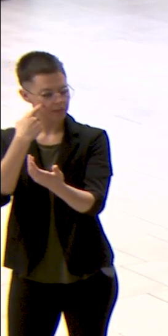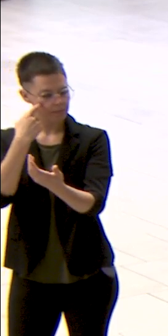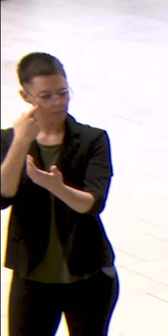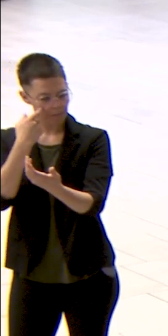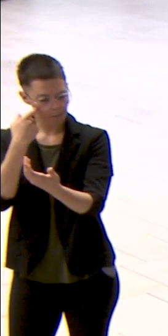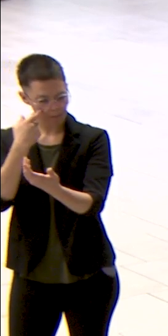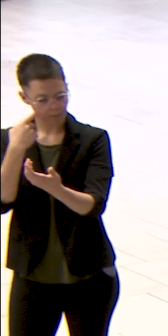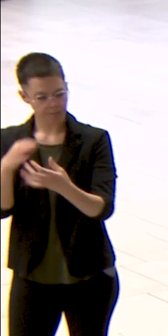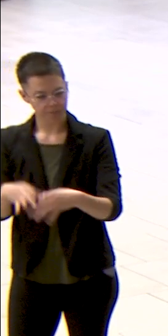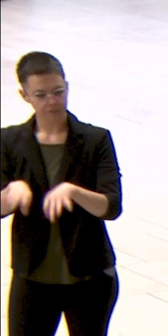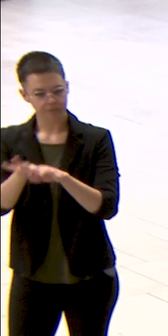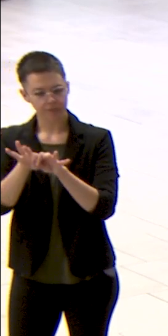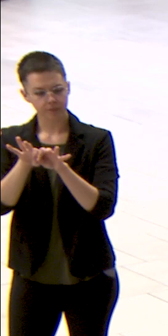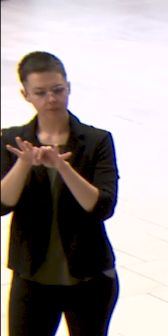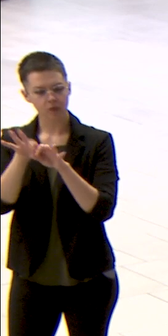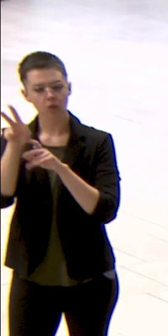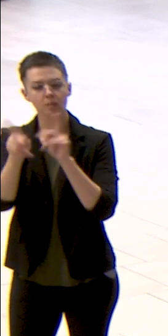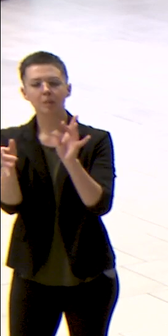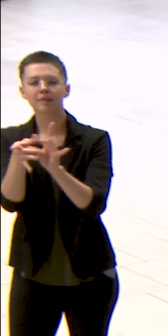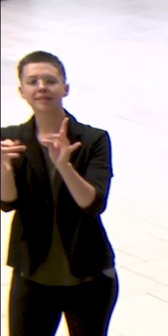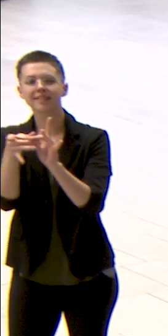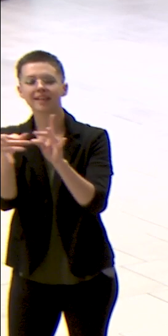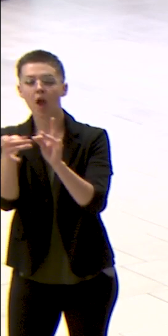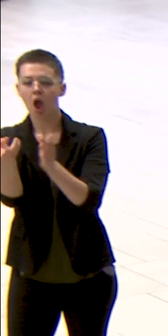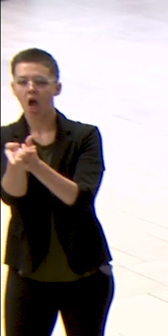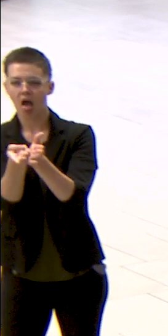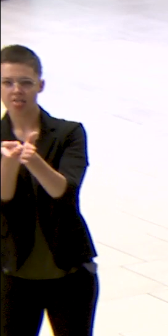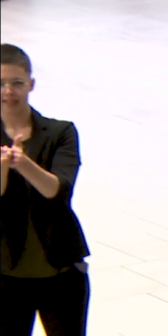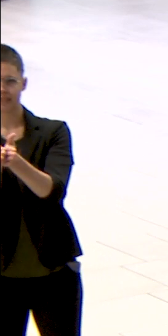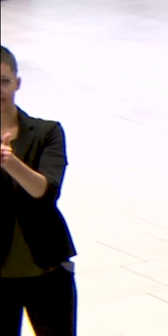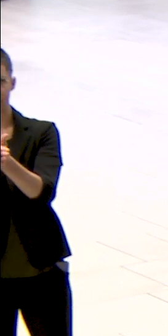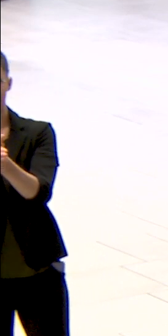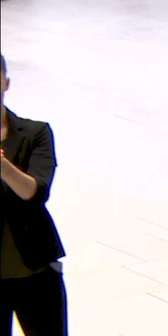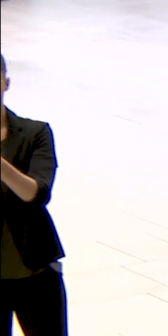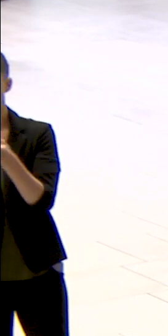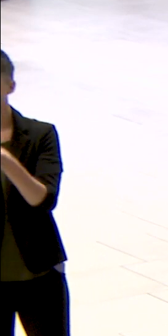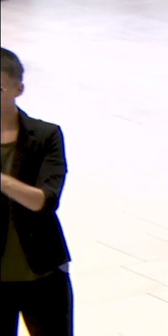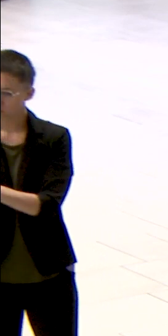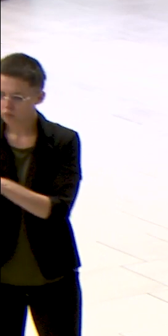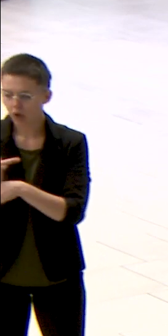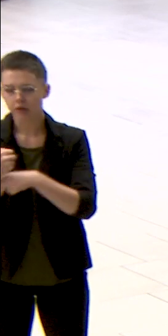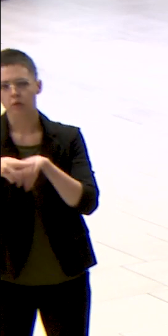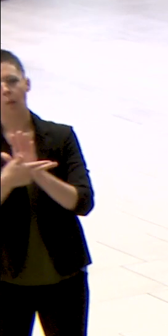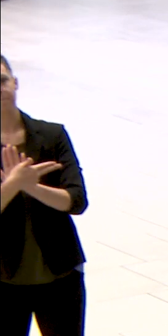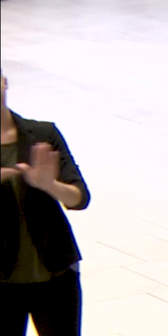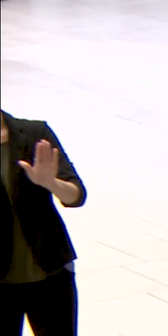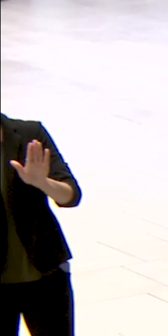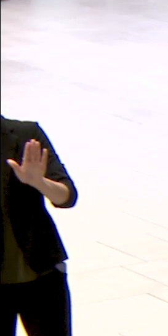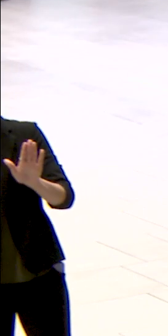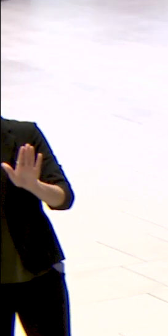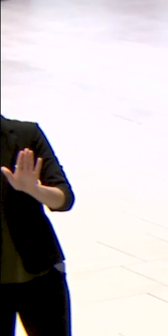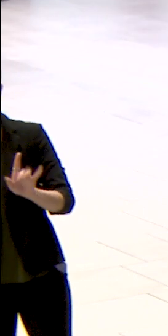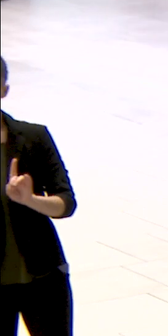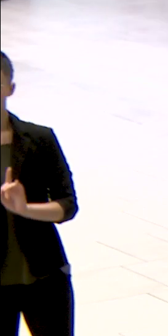that when people always talk about driving authenticity, right, with the product or brand that you're trying to launch, that's exactly